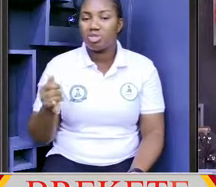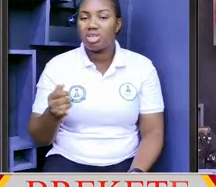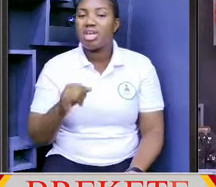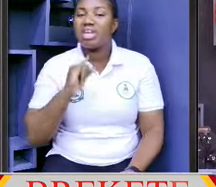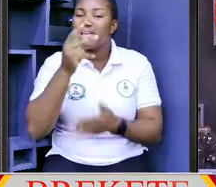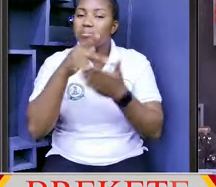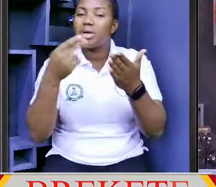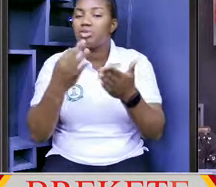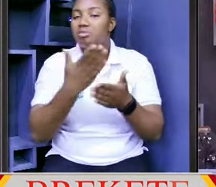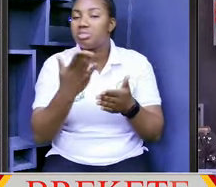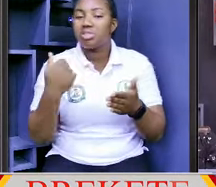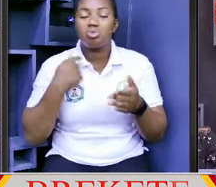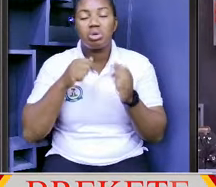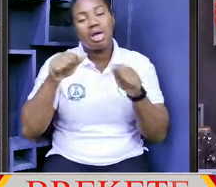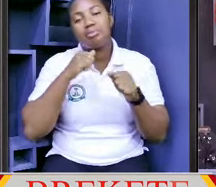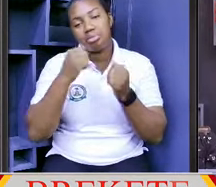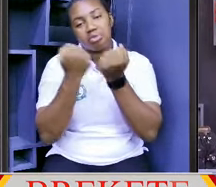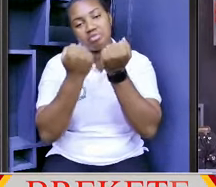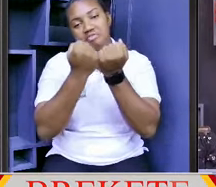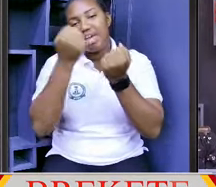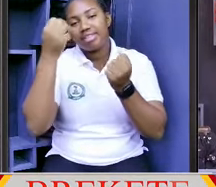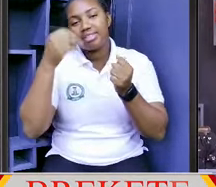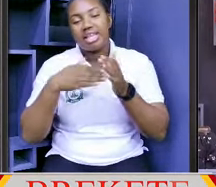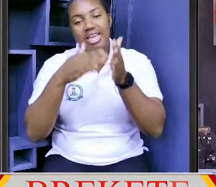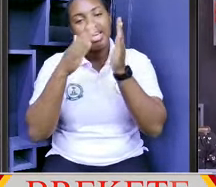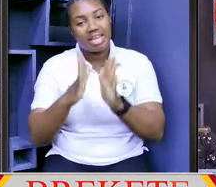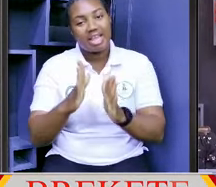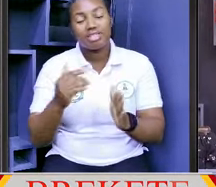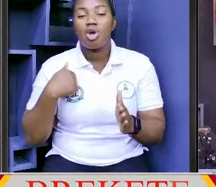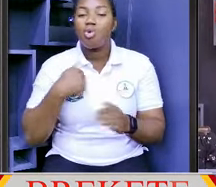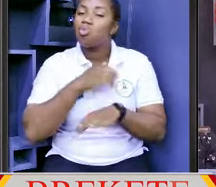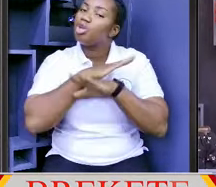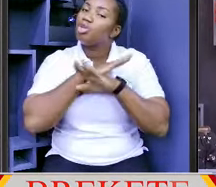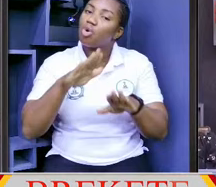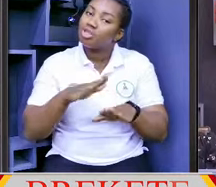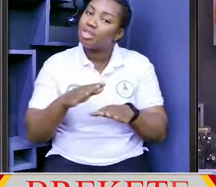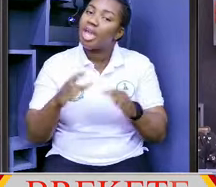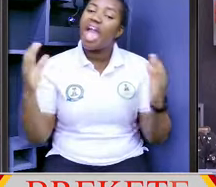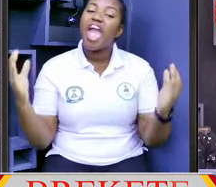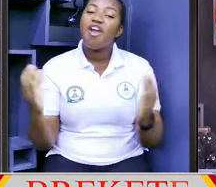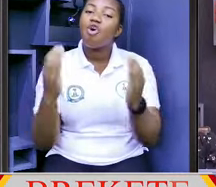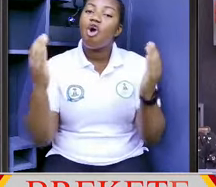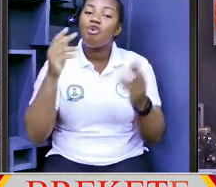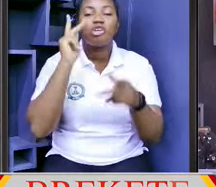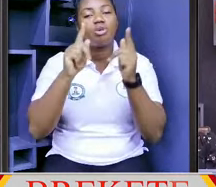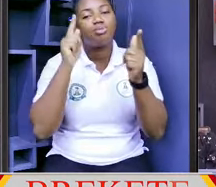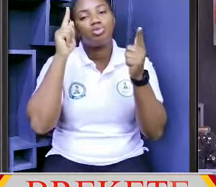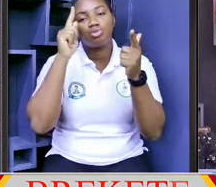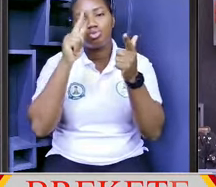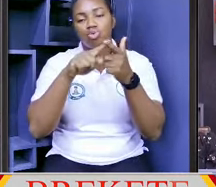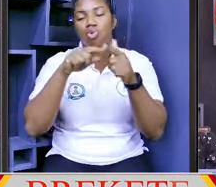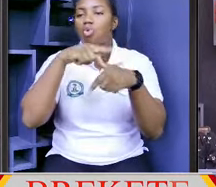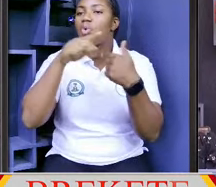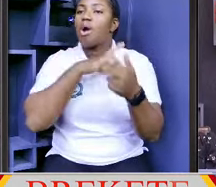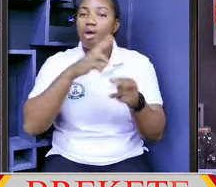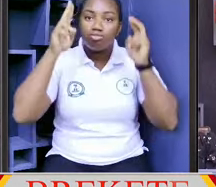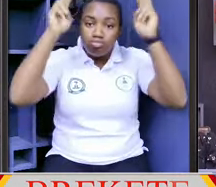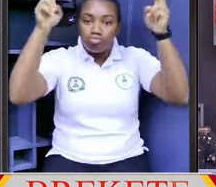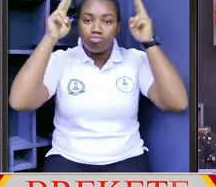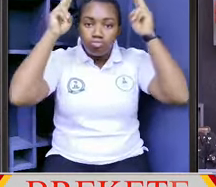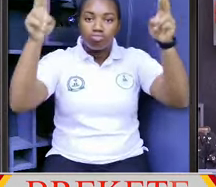cannot fight them. We are not encouraging people to go on the street, say then they protest.